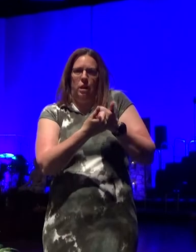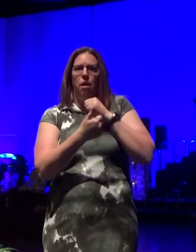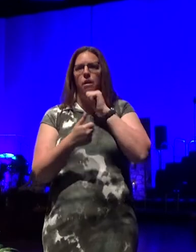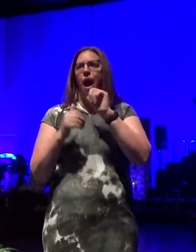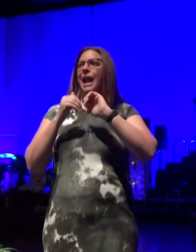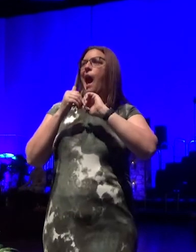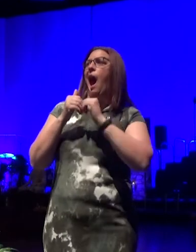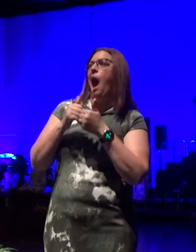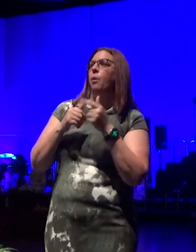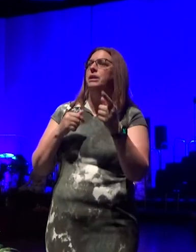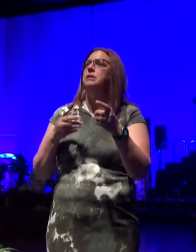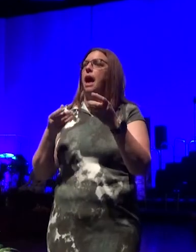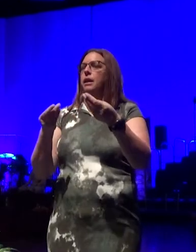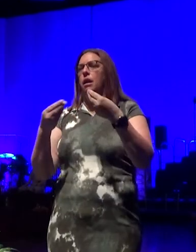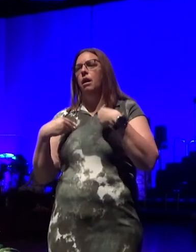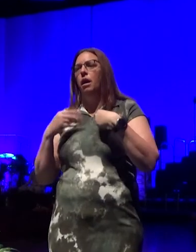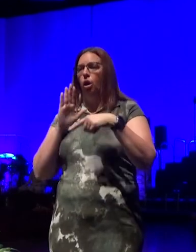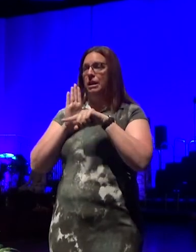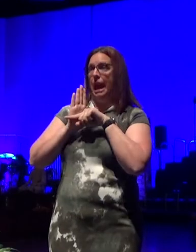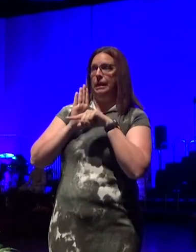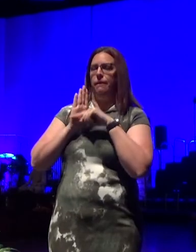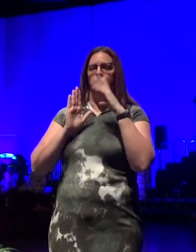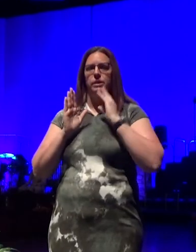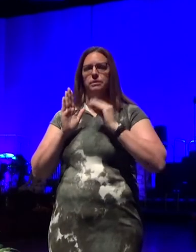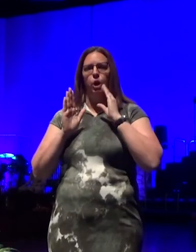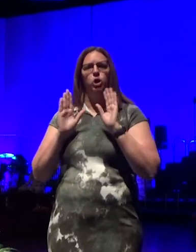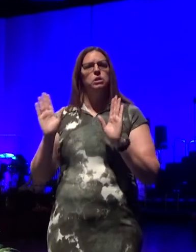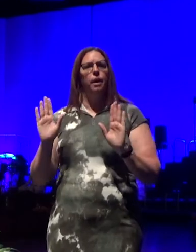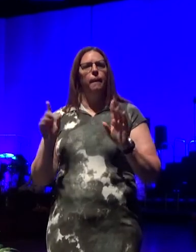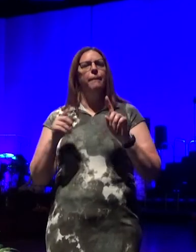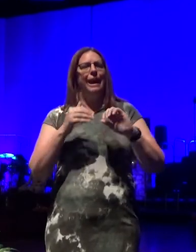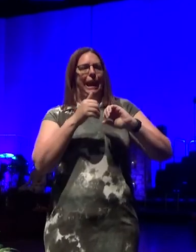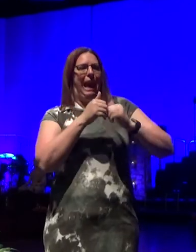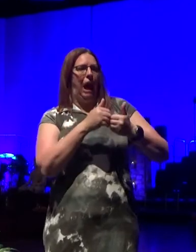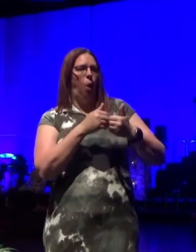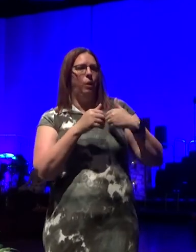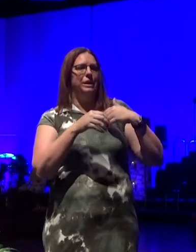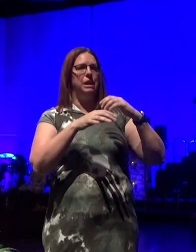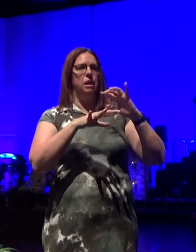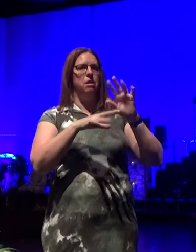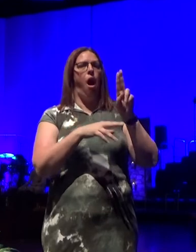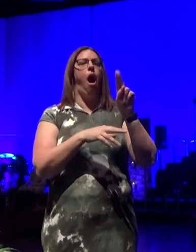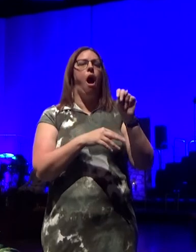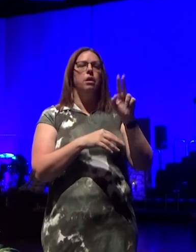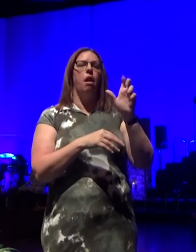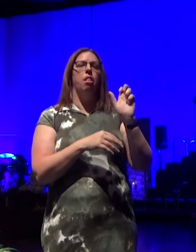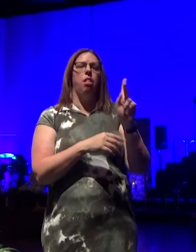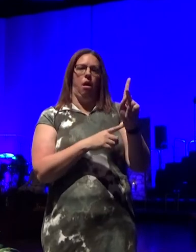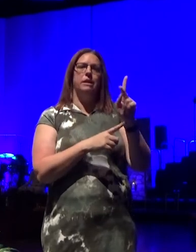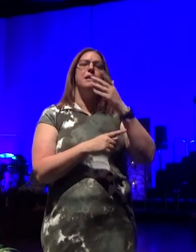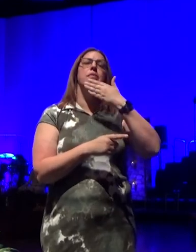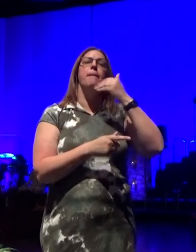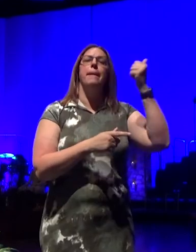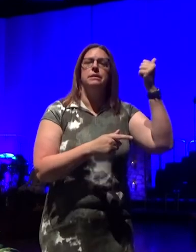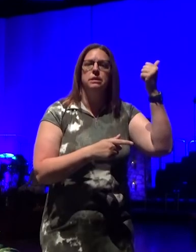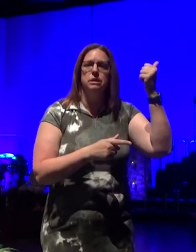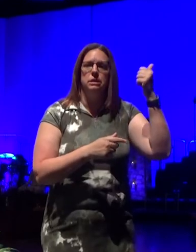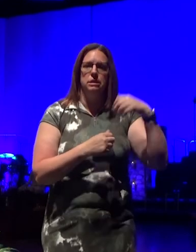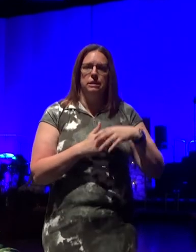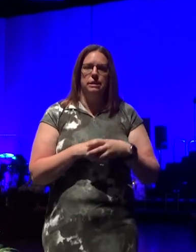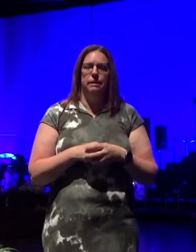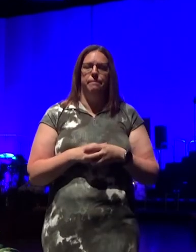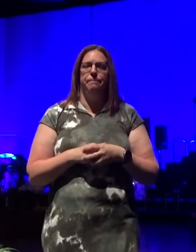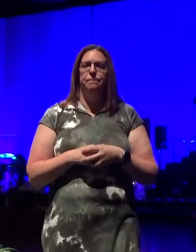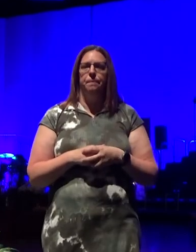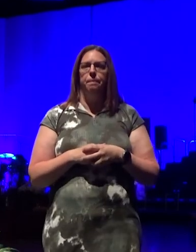providing a negative experience for me, but how is it calling forth the best that is within me? An interesting thing